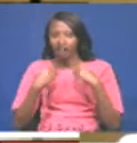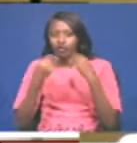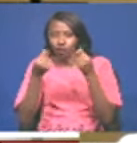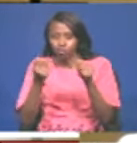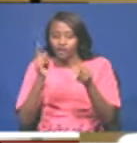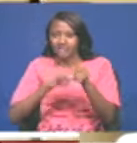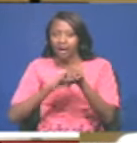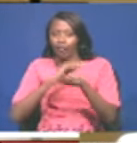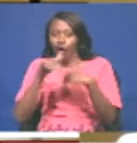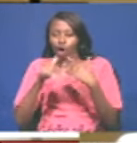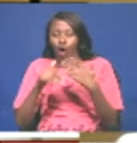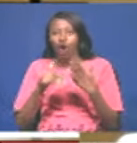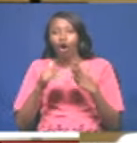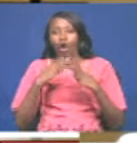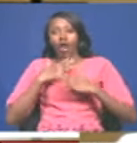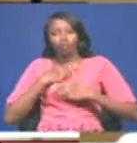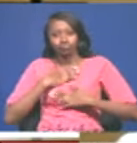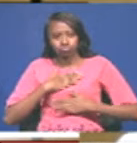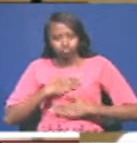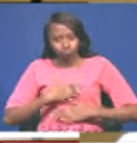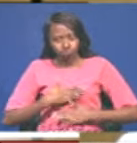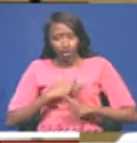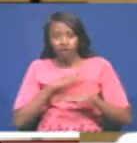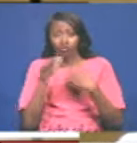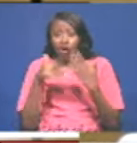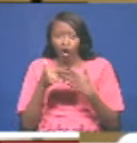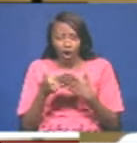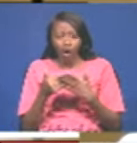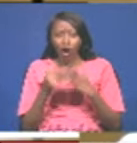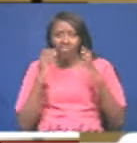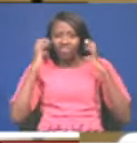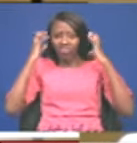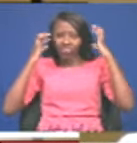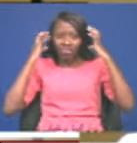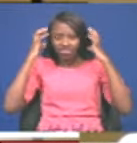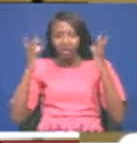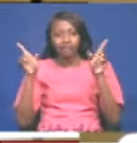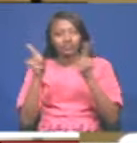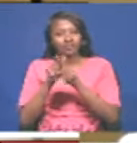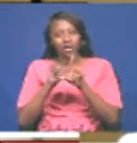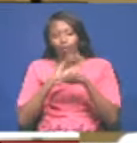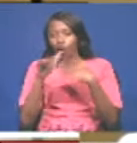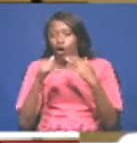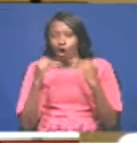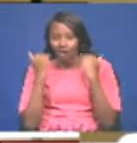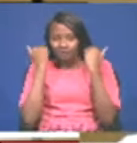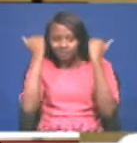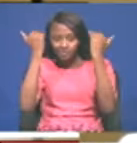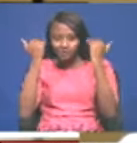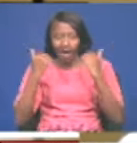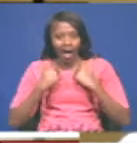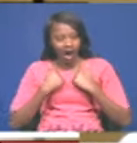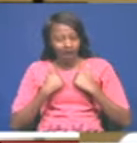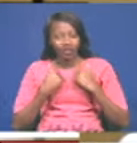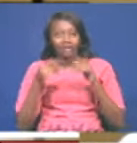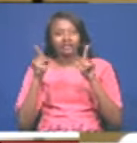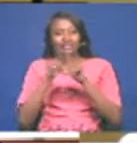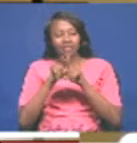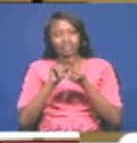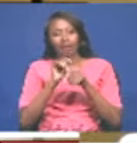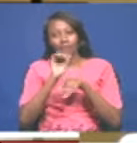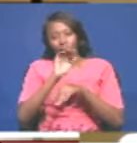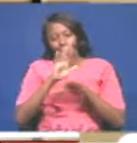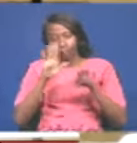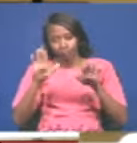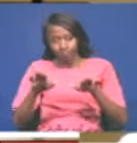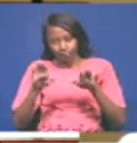the people of Turkana County are aggrieved, our officers are equally aggrieved. And we have also asked them to be calm